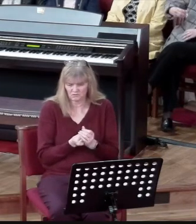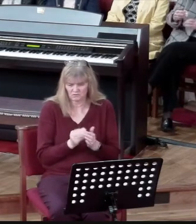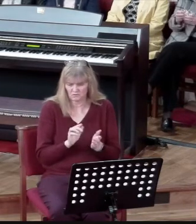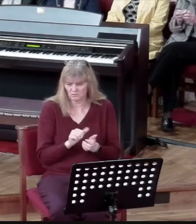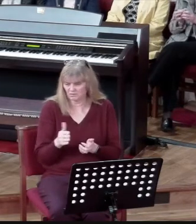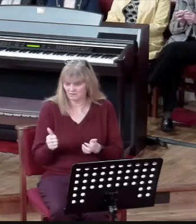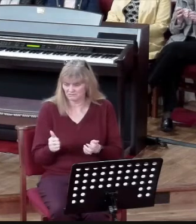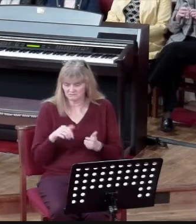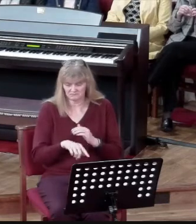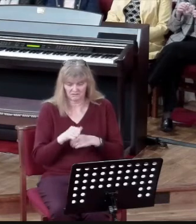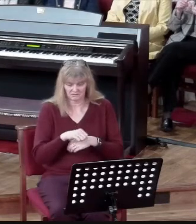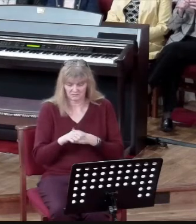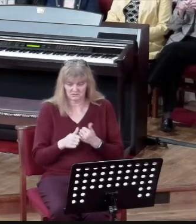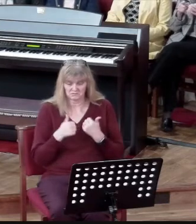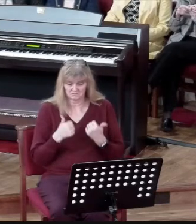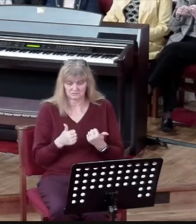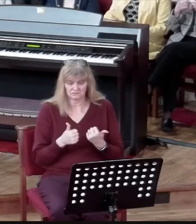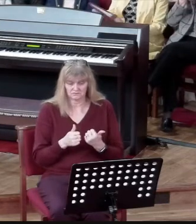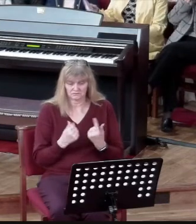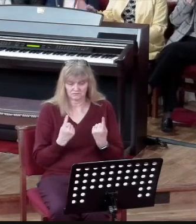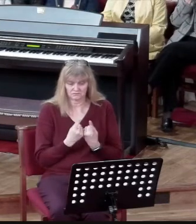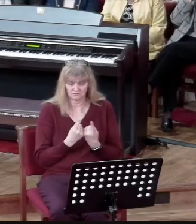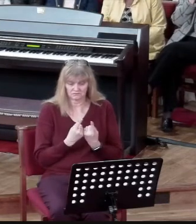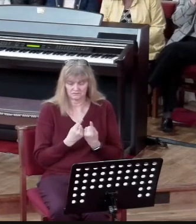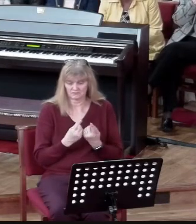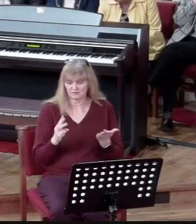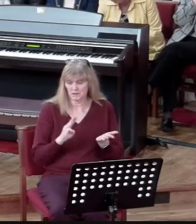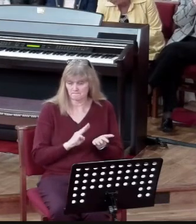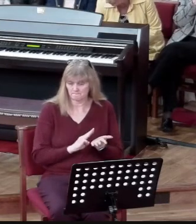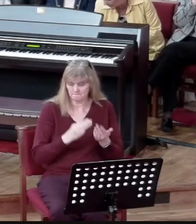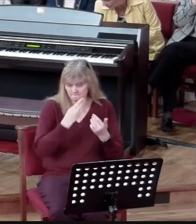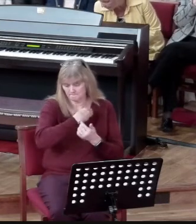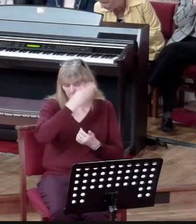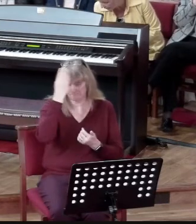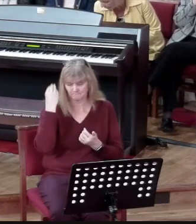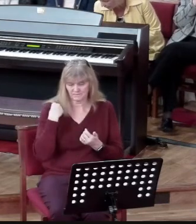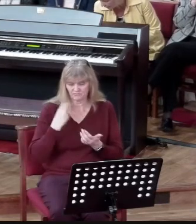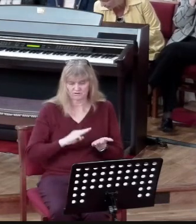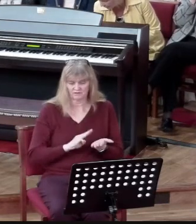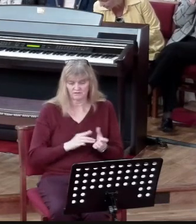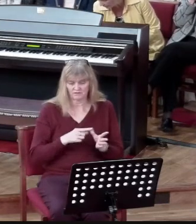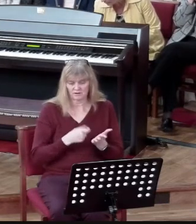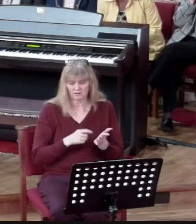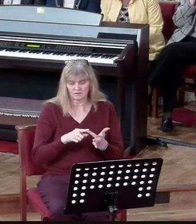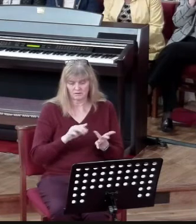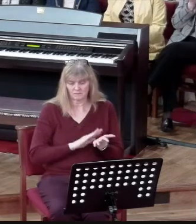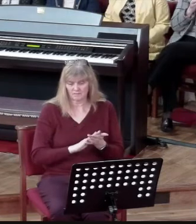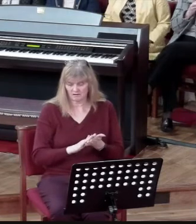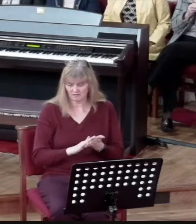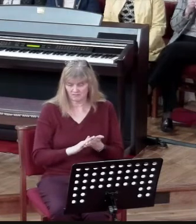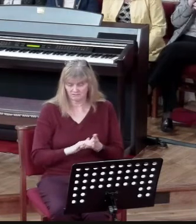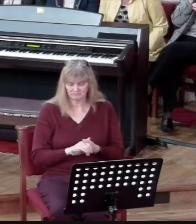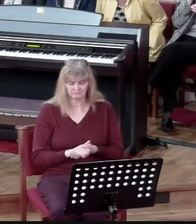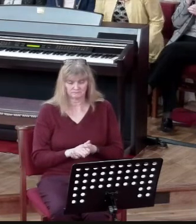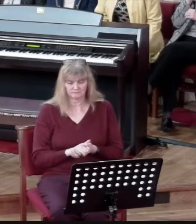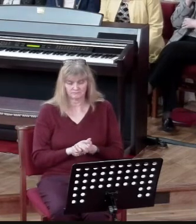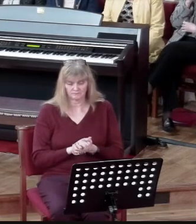trouble for it. He ate at Martha and Mary's at Bethany. They looked after him there. He ate at